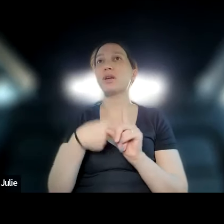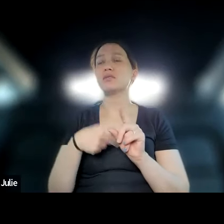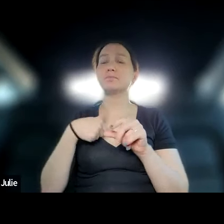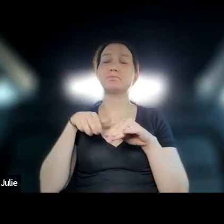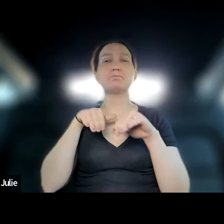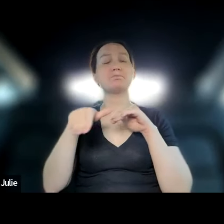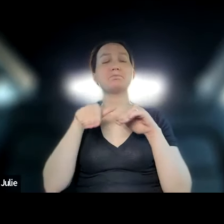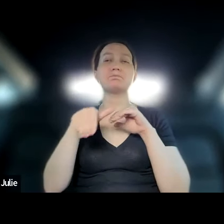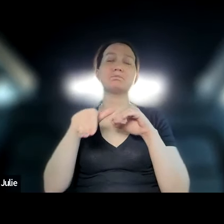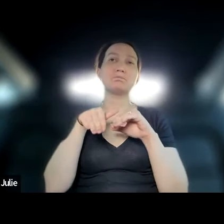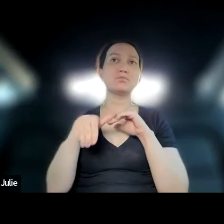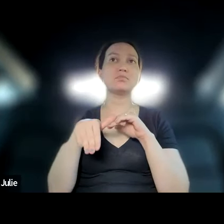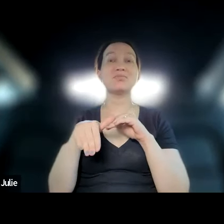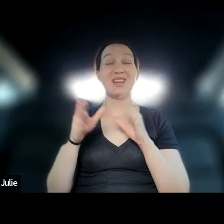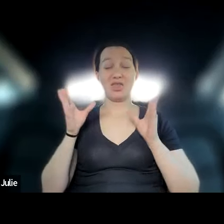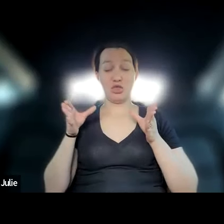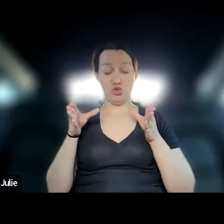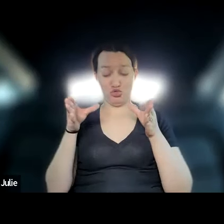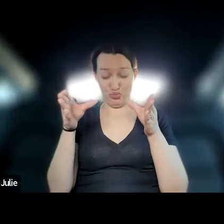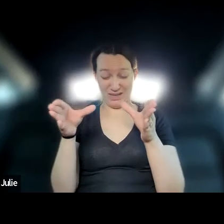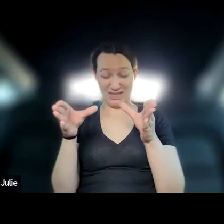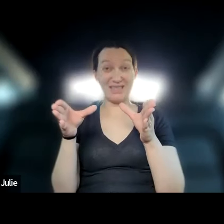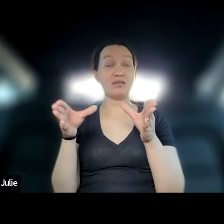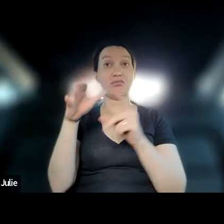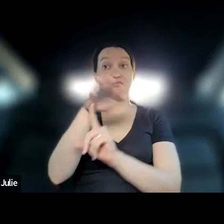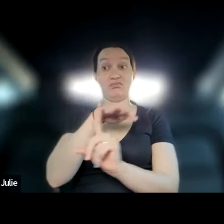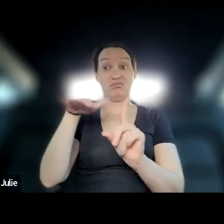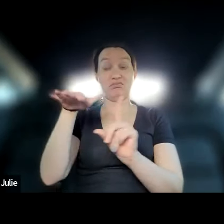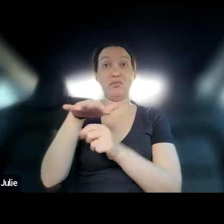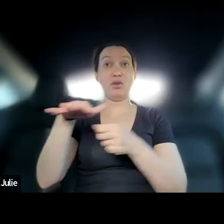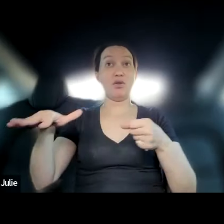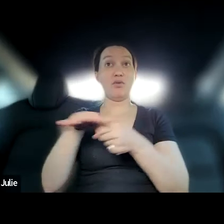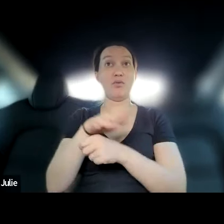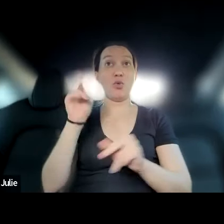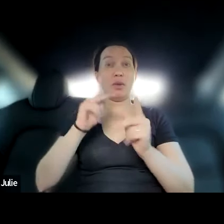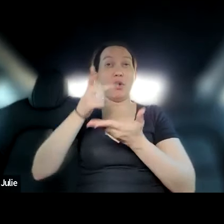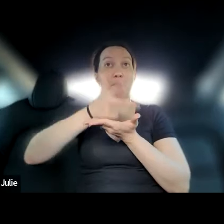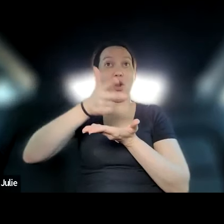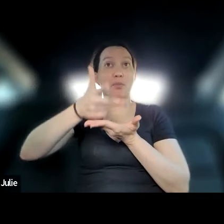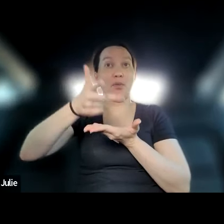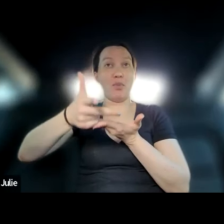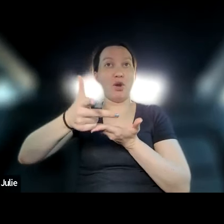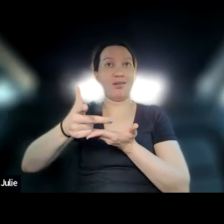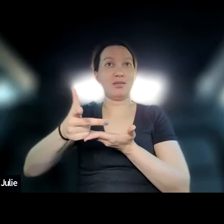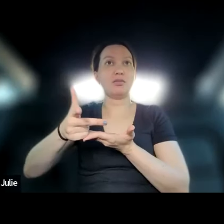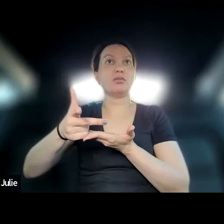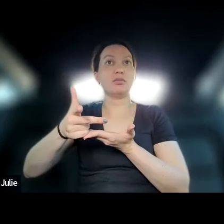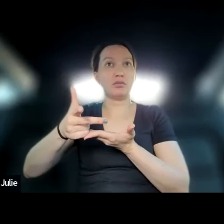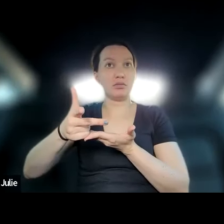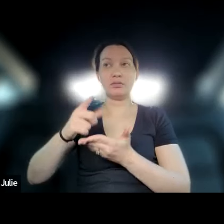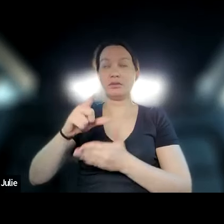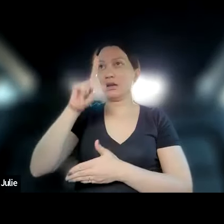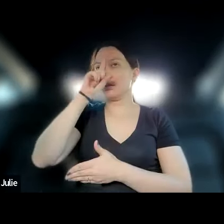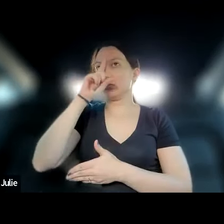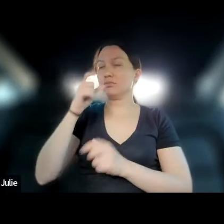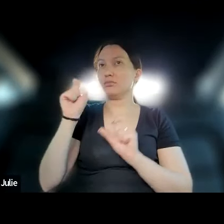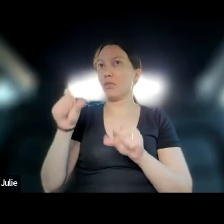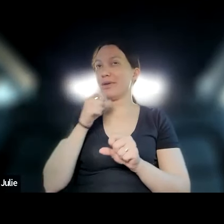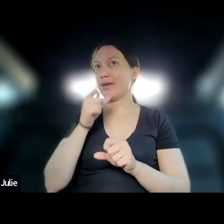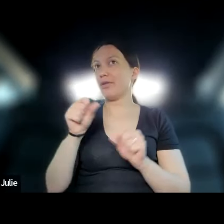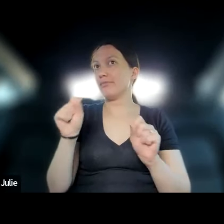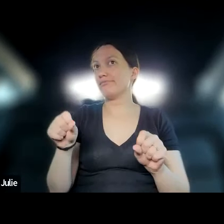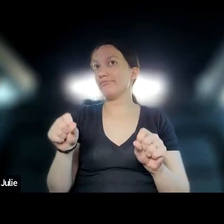there, the streets all around there are full of people parked on the sides. I find it highly unlikely